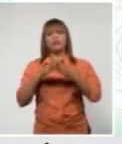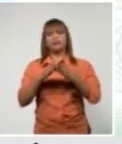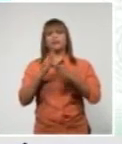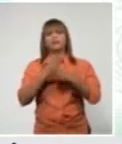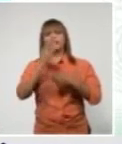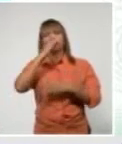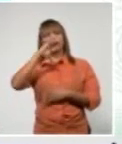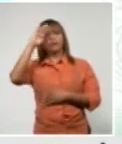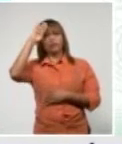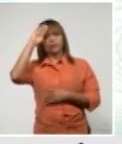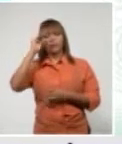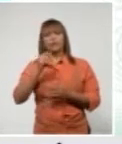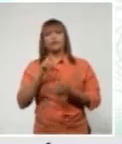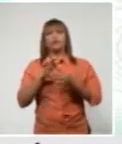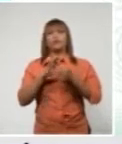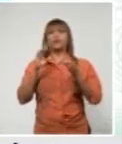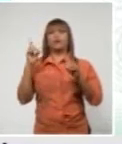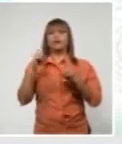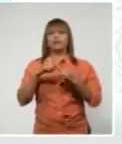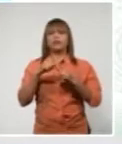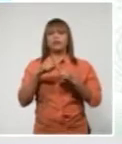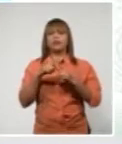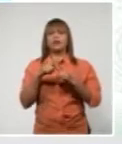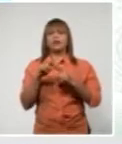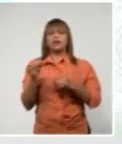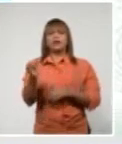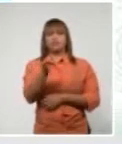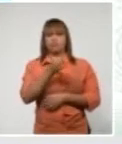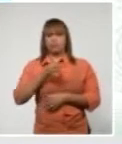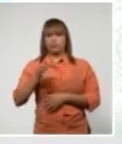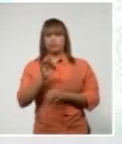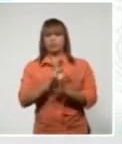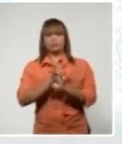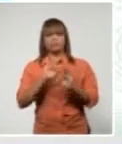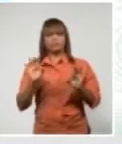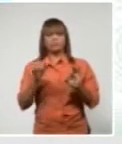weeks, and others none over the last few months.